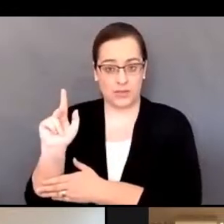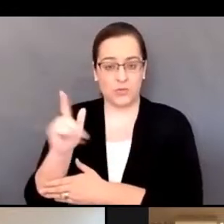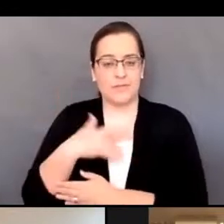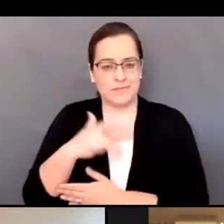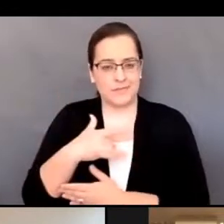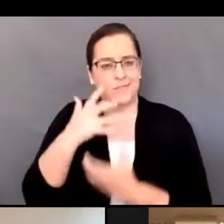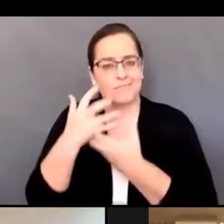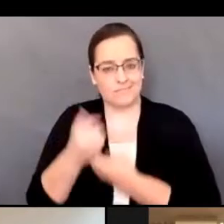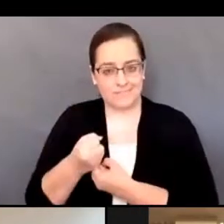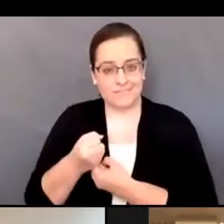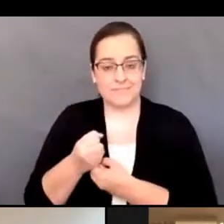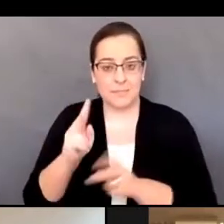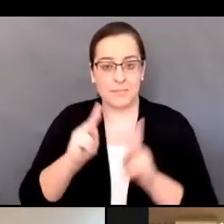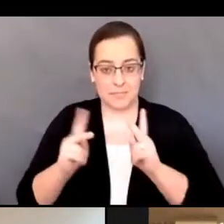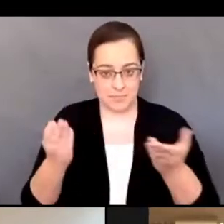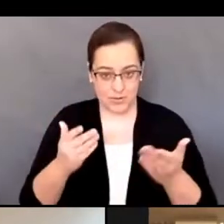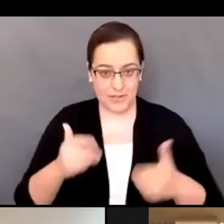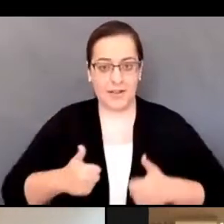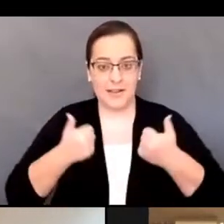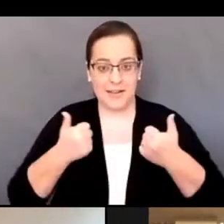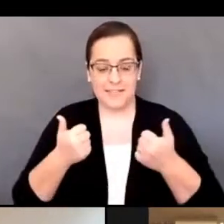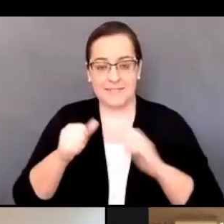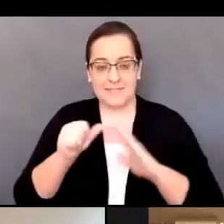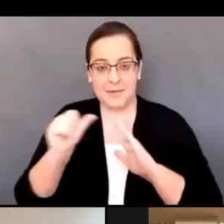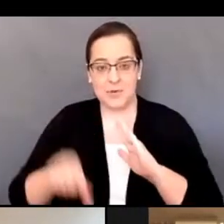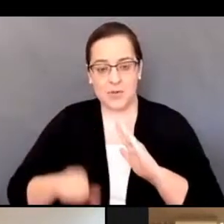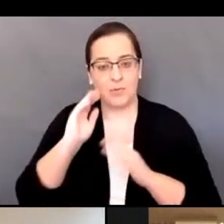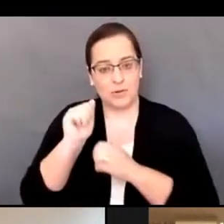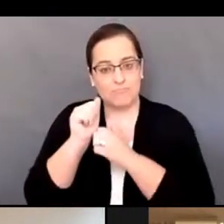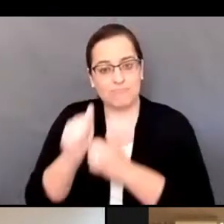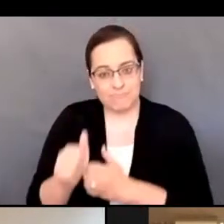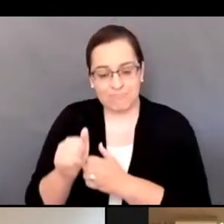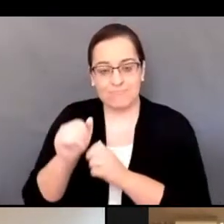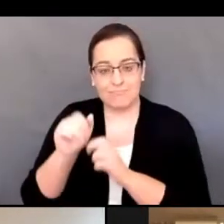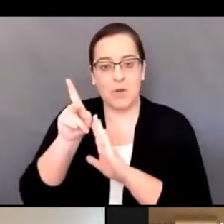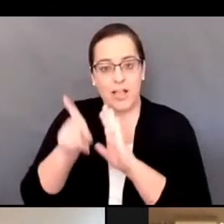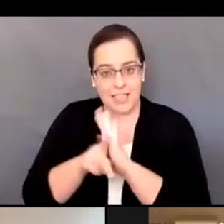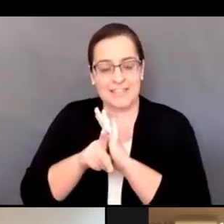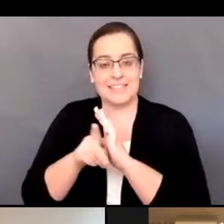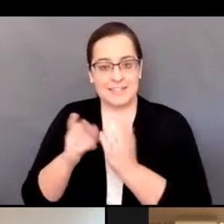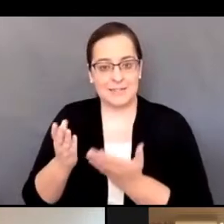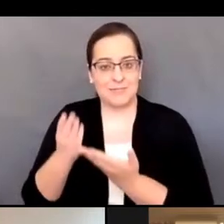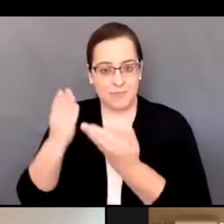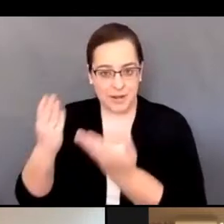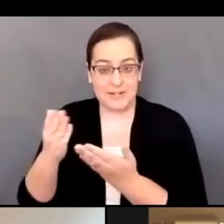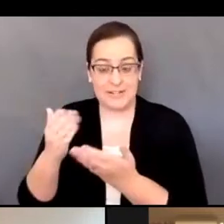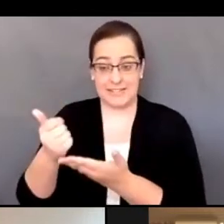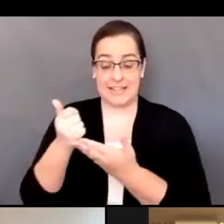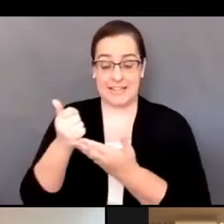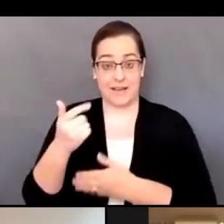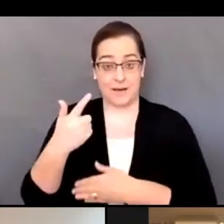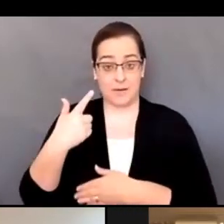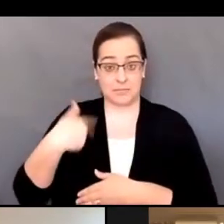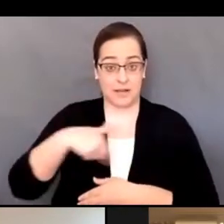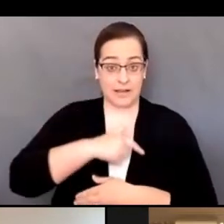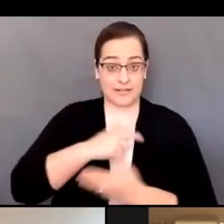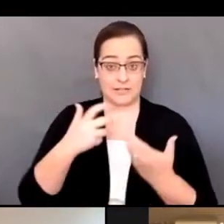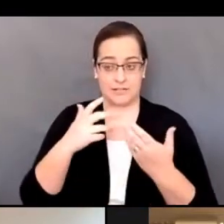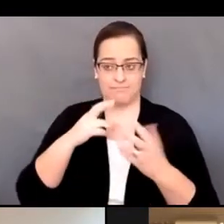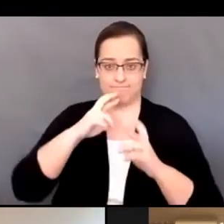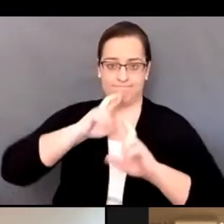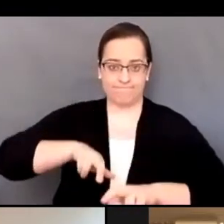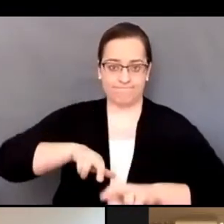our residents will continue to adhere to the policies and recommendations that have helped our city respond to the